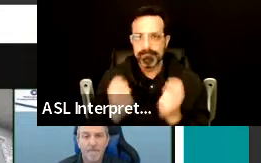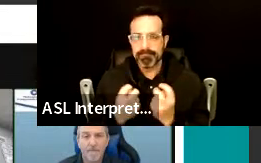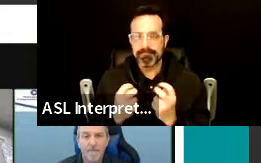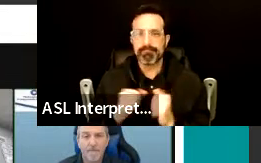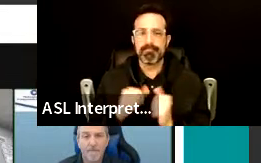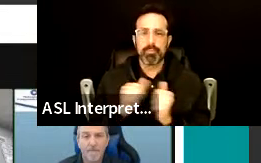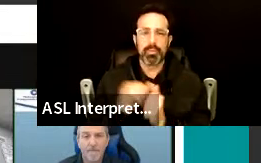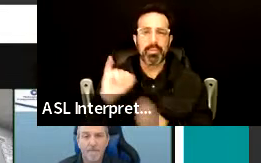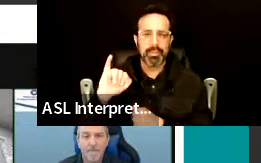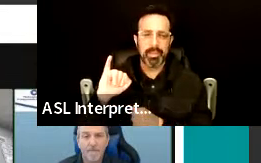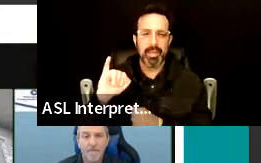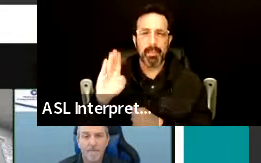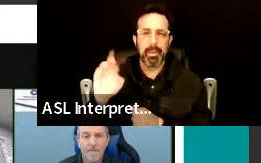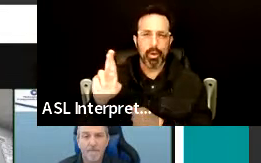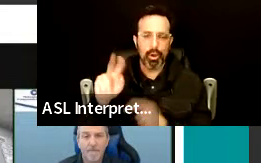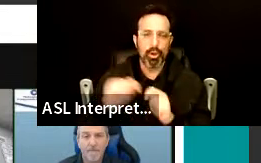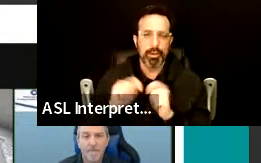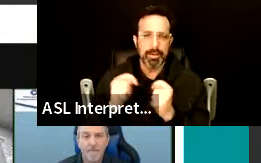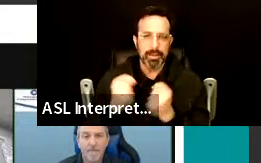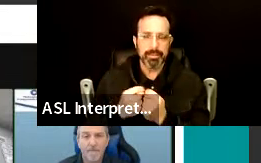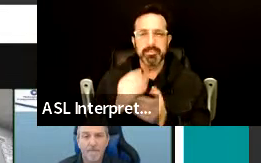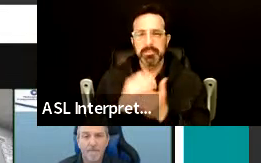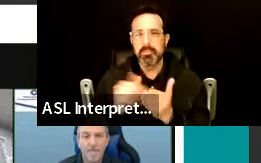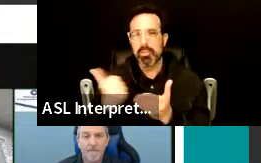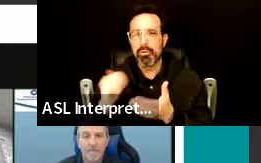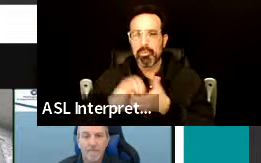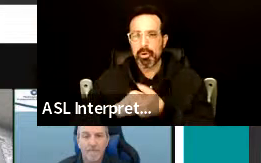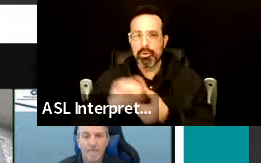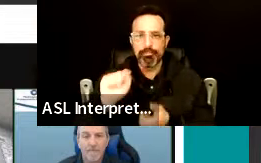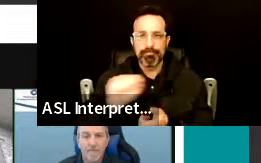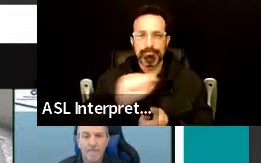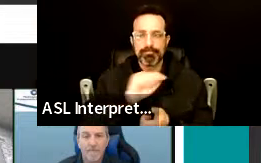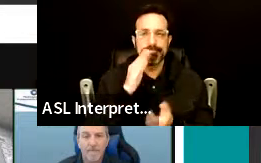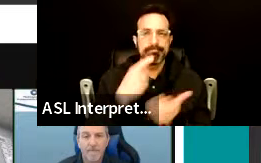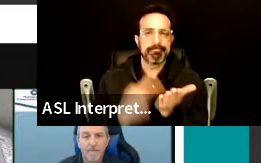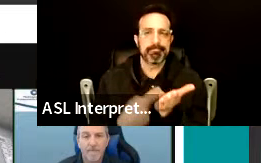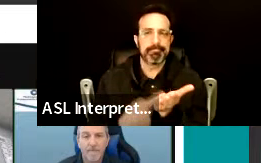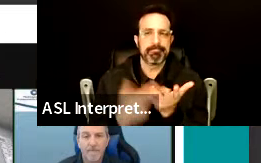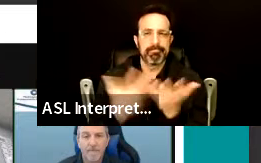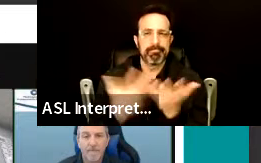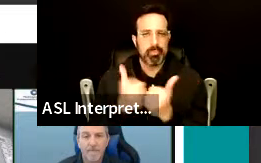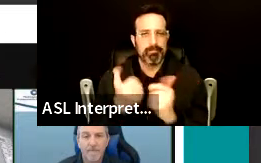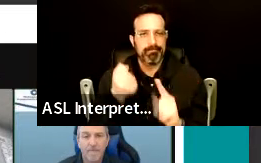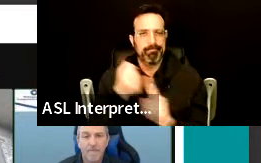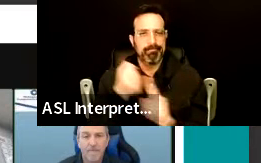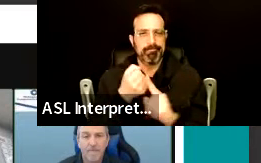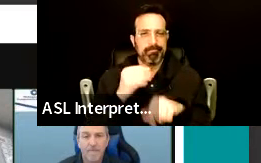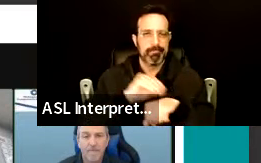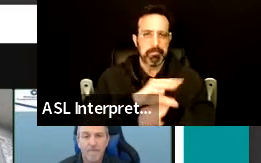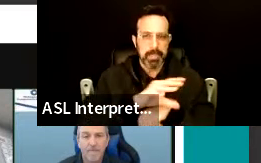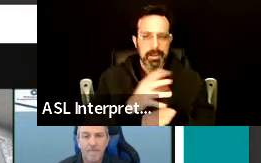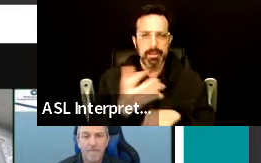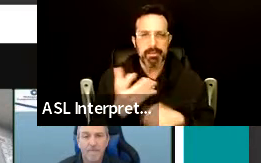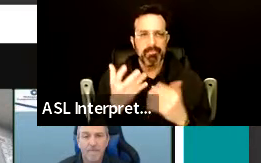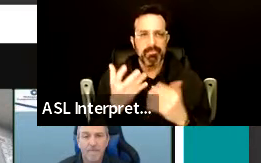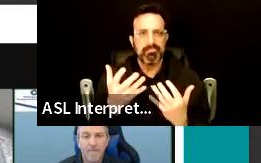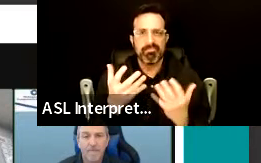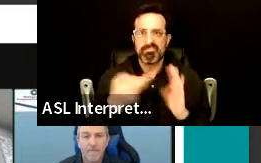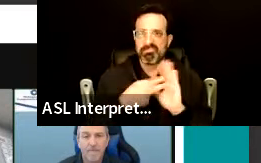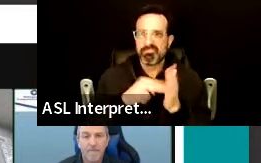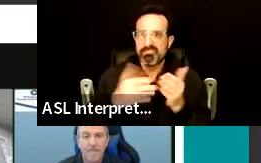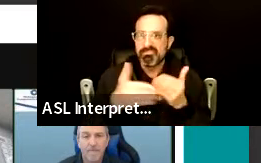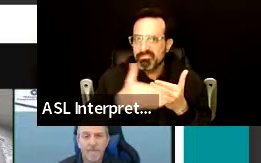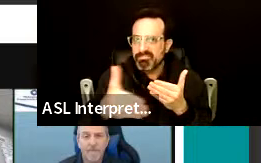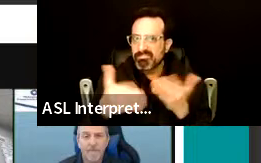IDR team and some of the key partners to talk about the impacts of what this will mean, how